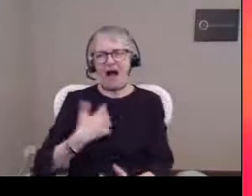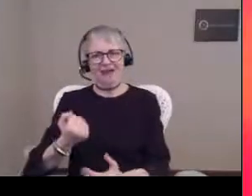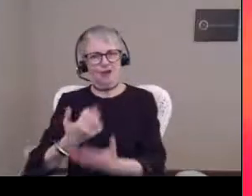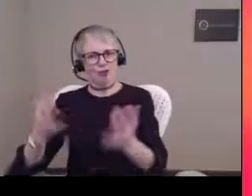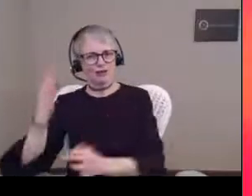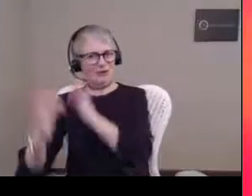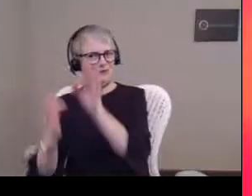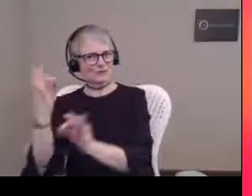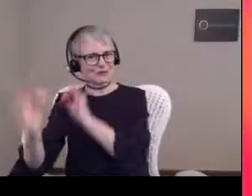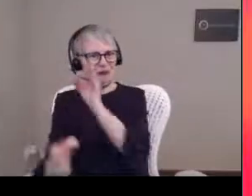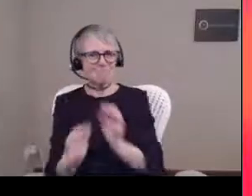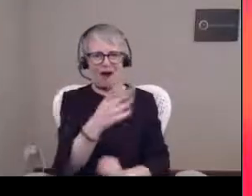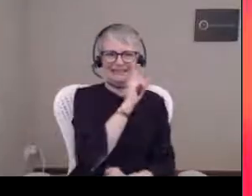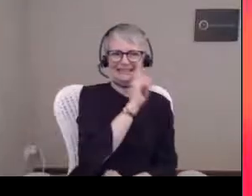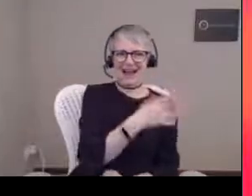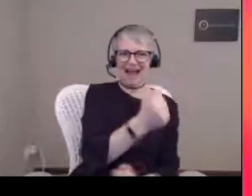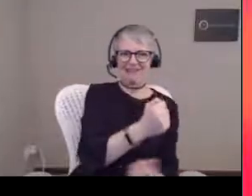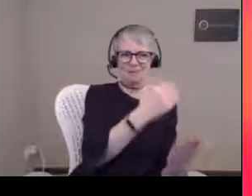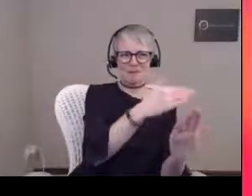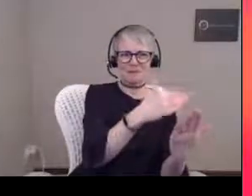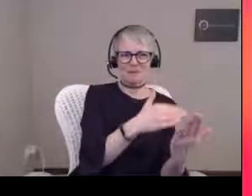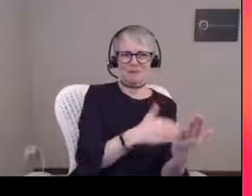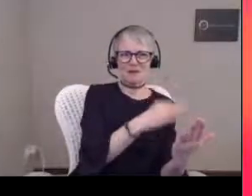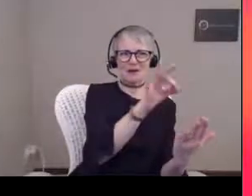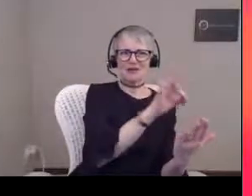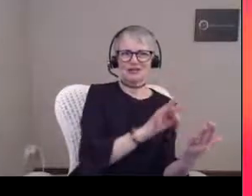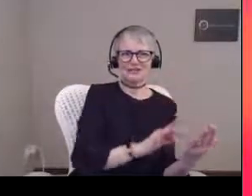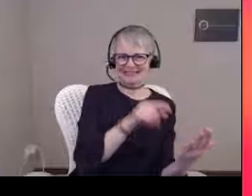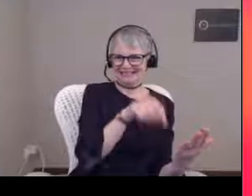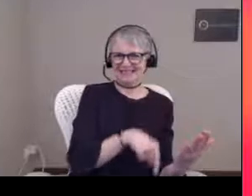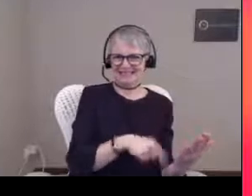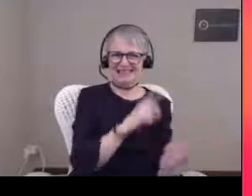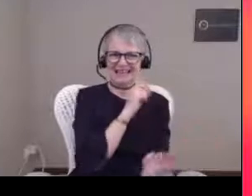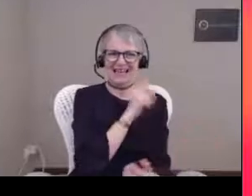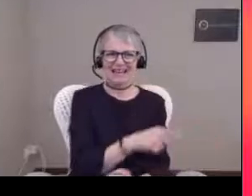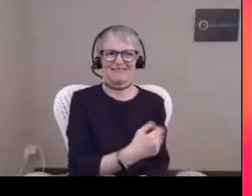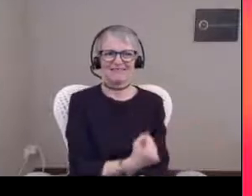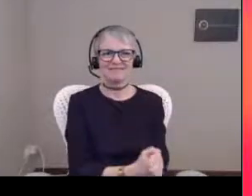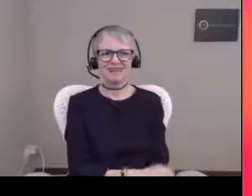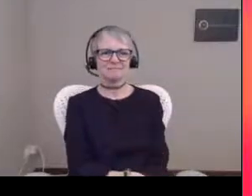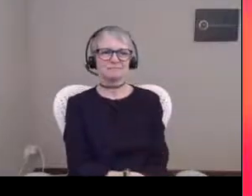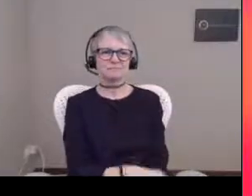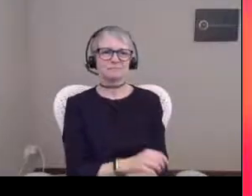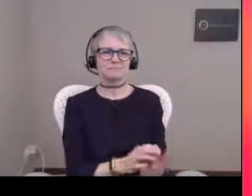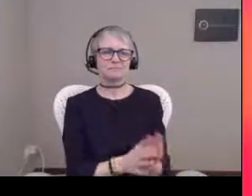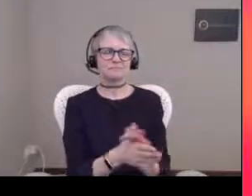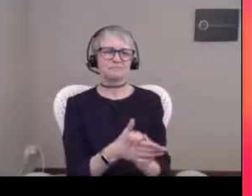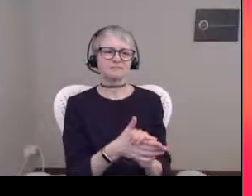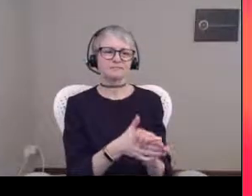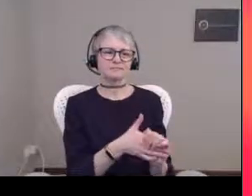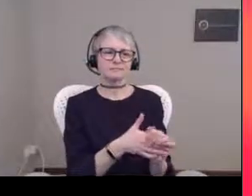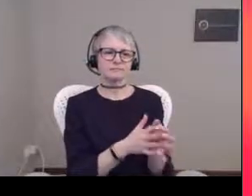all, there are lots of questions coming up here. So